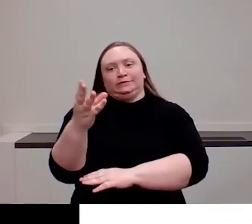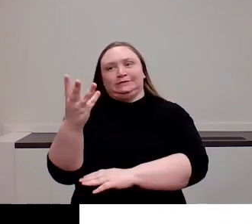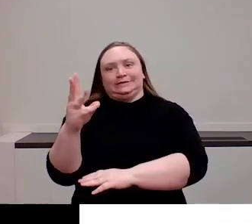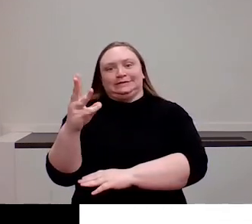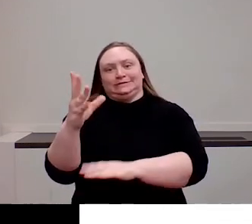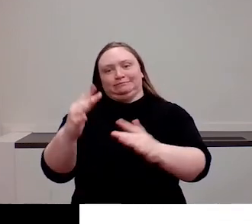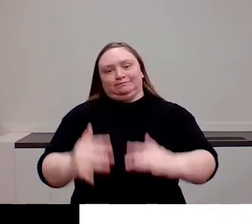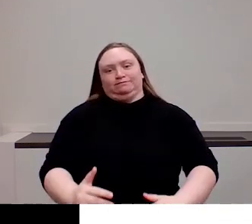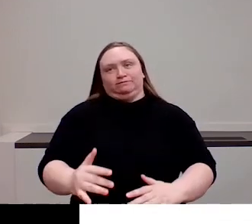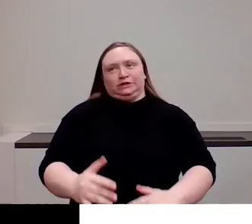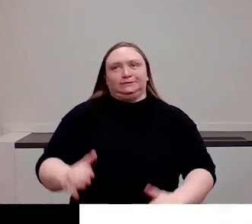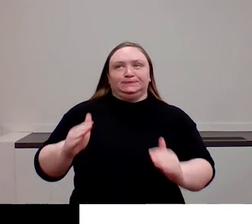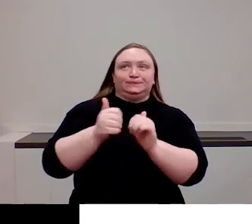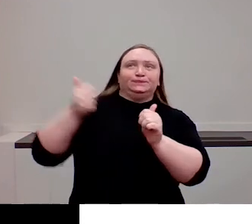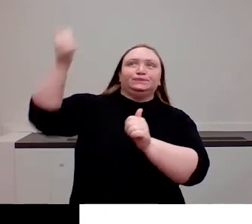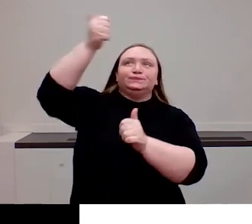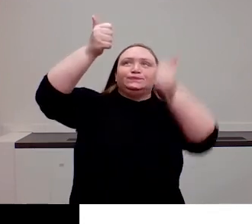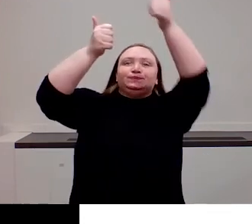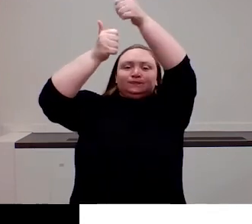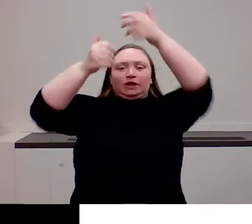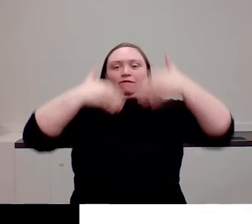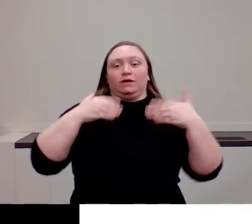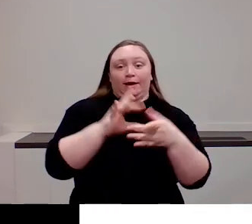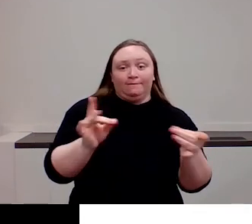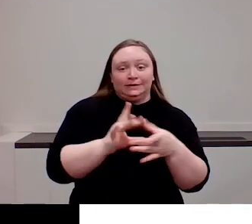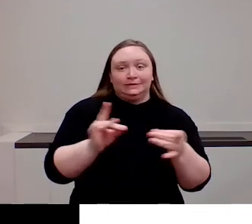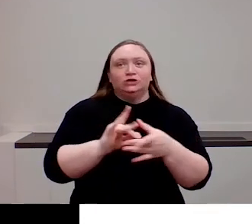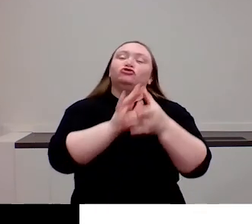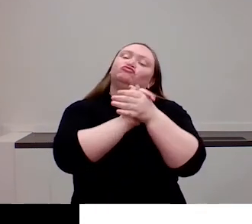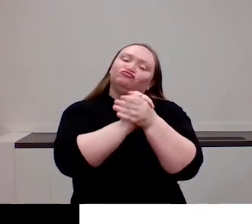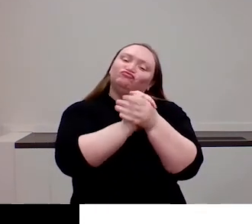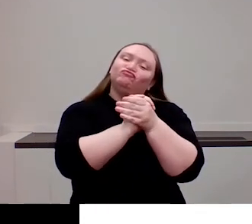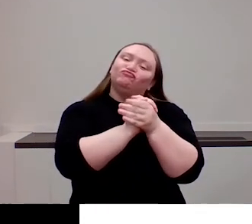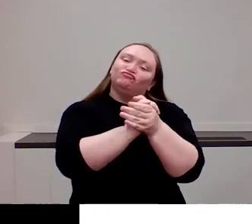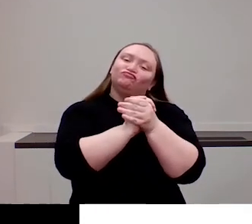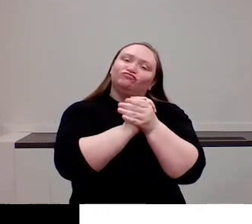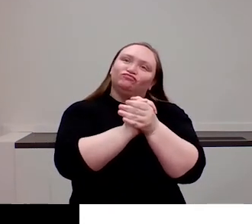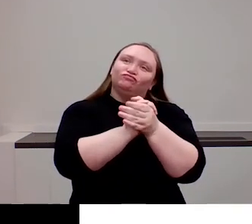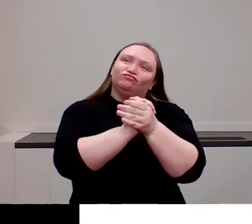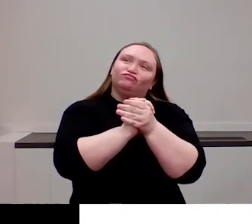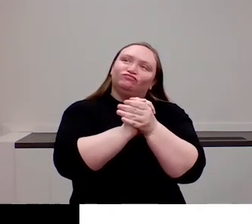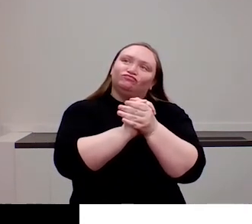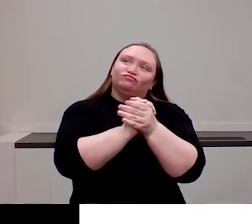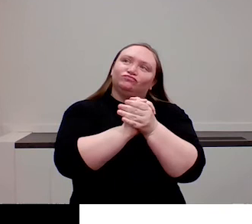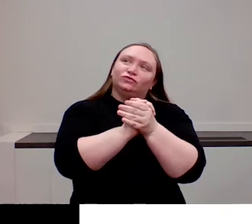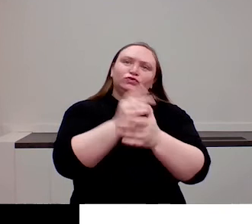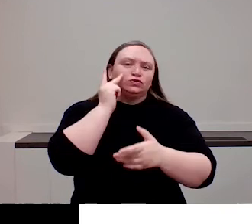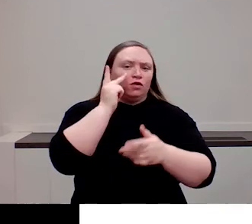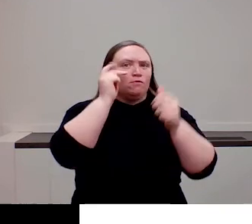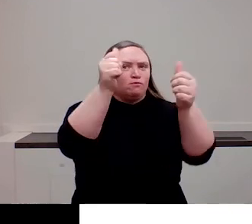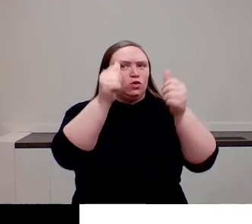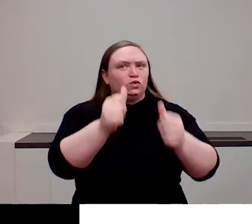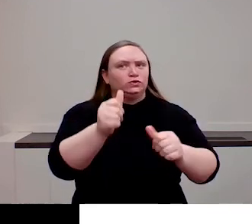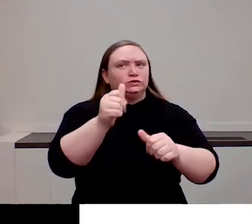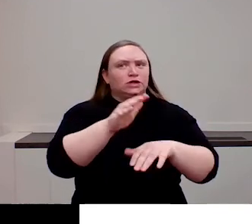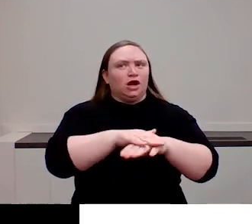So 14 is superintendent. Any comments? Yeah, just again, congratulations to Ms. Durton. If you saw the posting that we posted